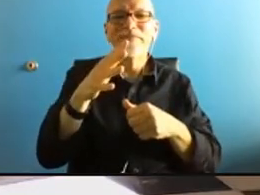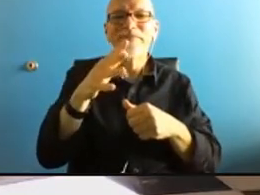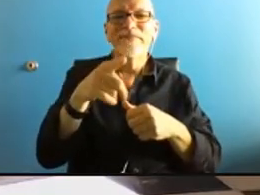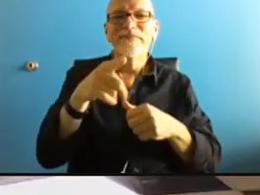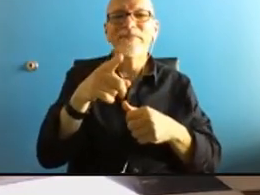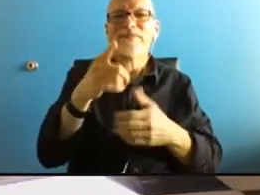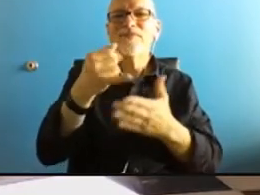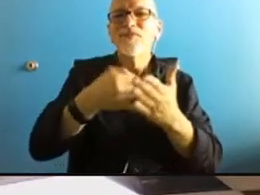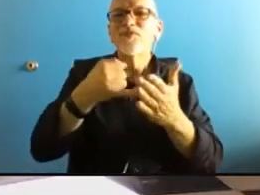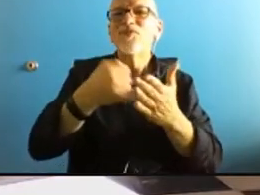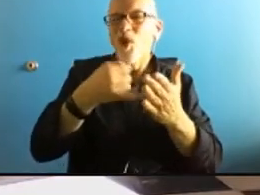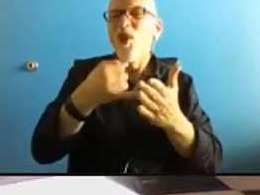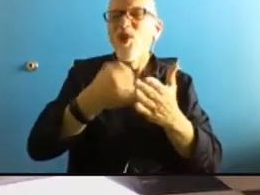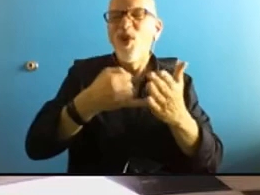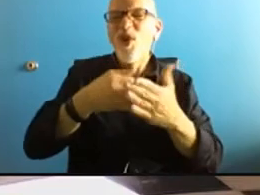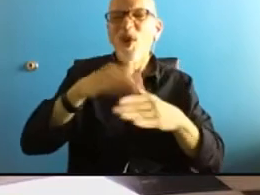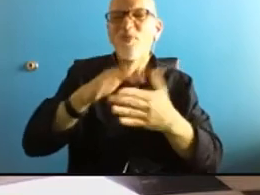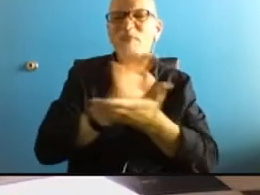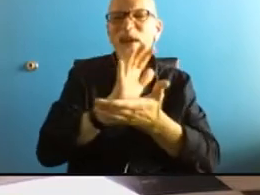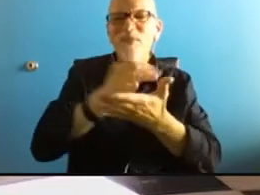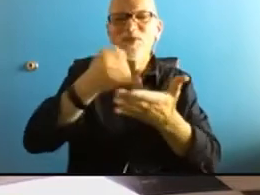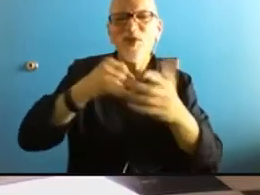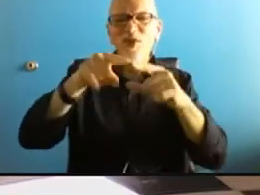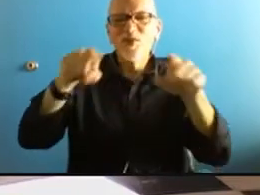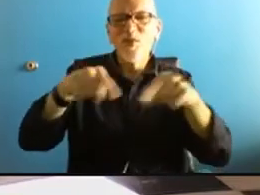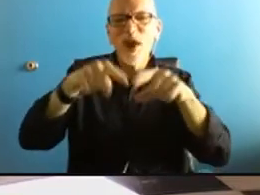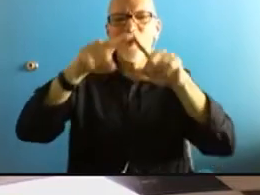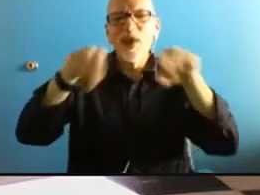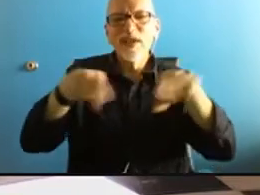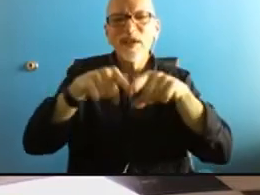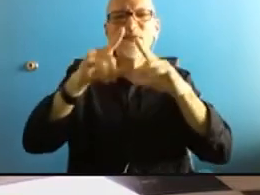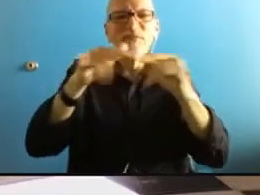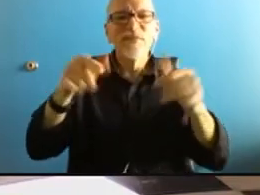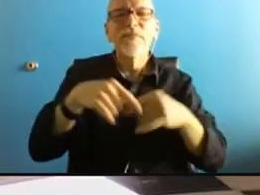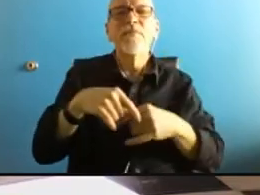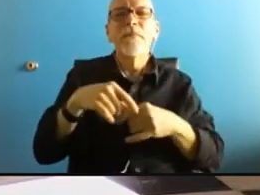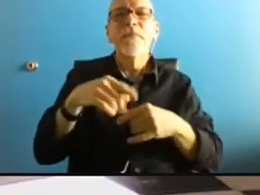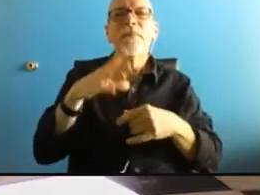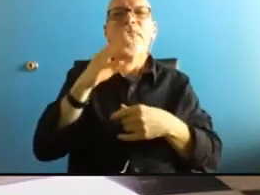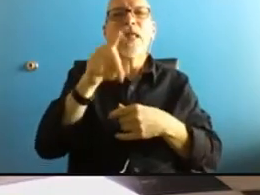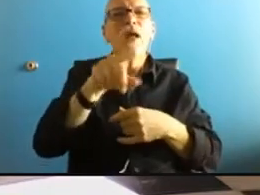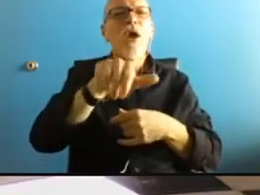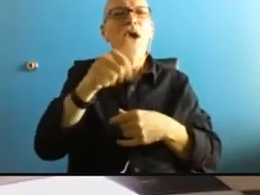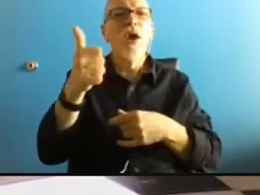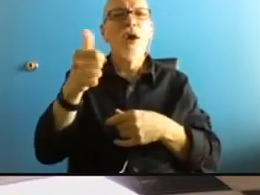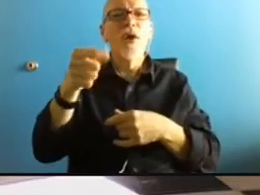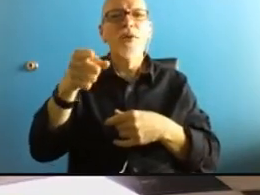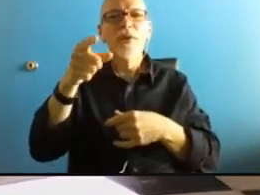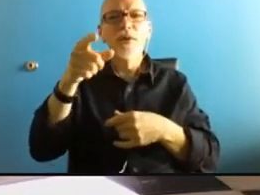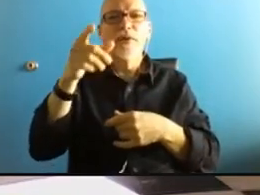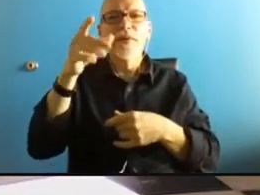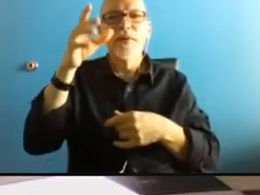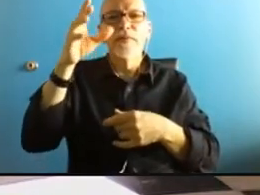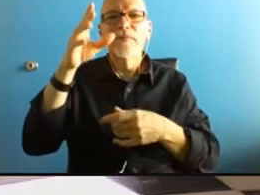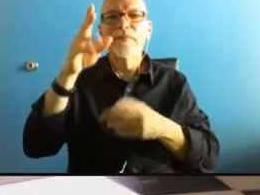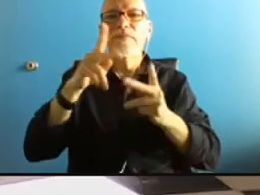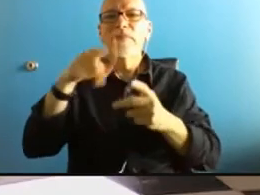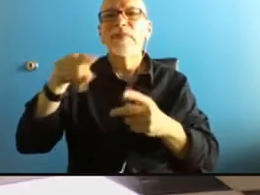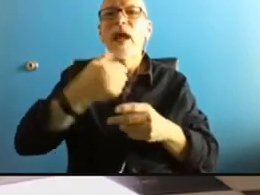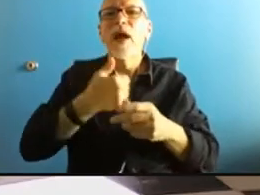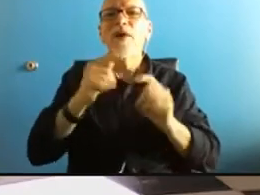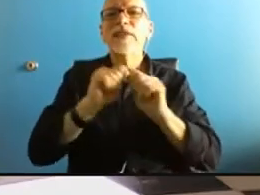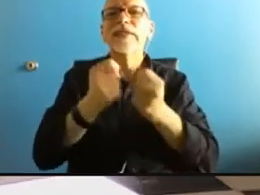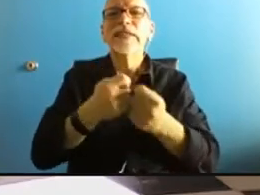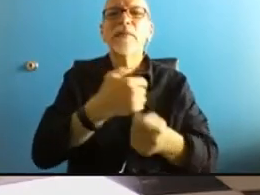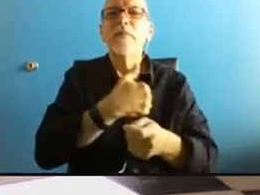markers, the drawings on the paper, drawing the squares and rectangles and so forth. And also the other members of the team are basically our team members.